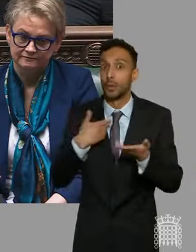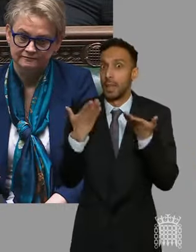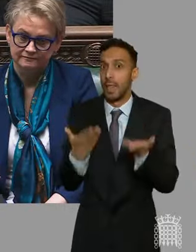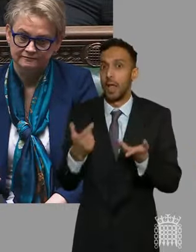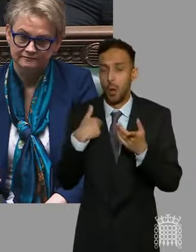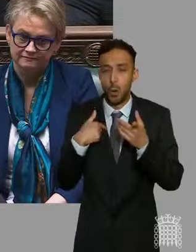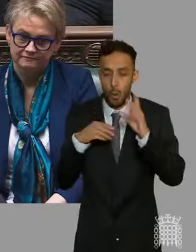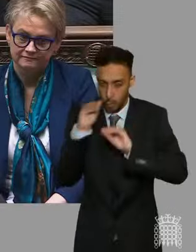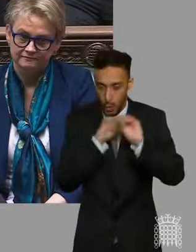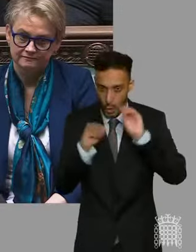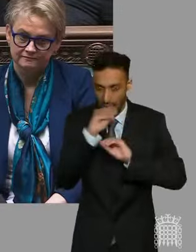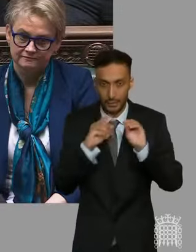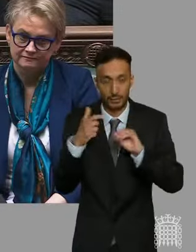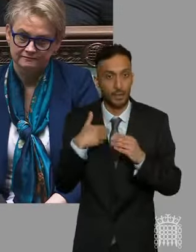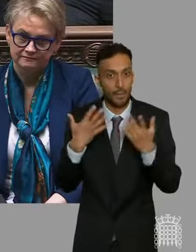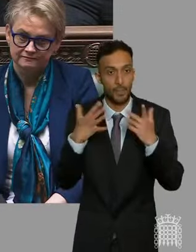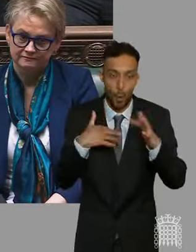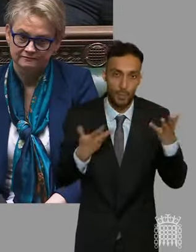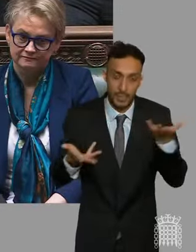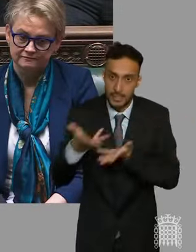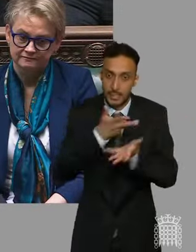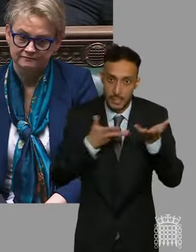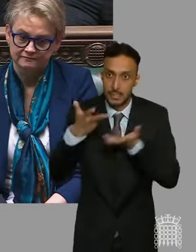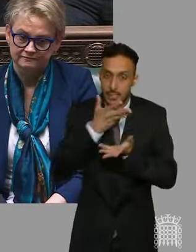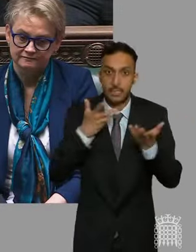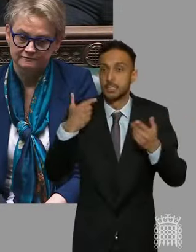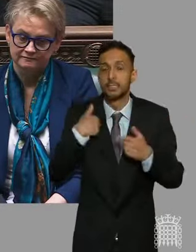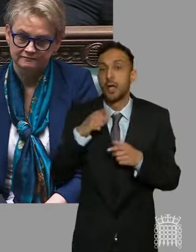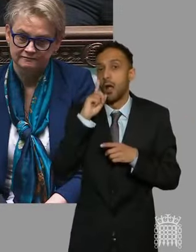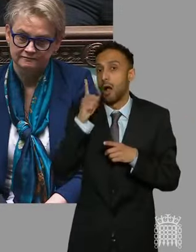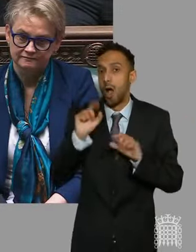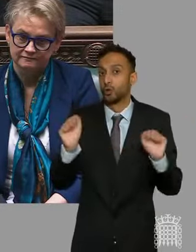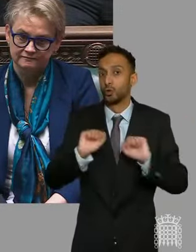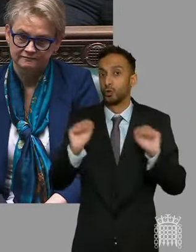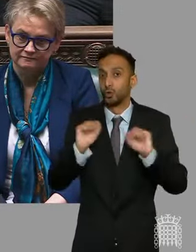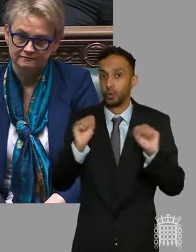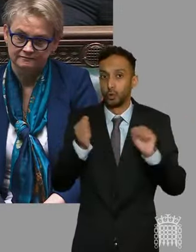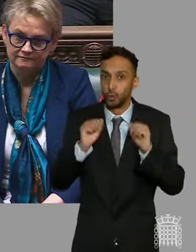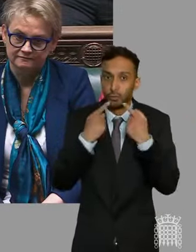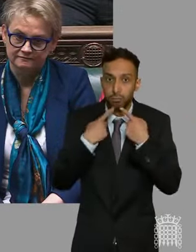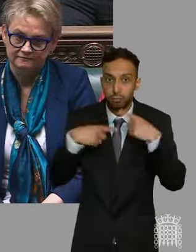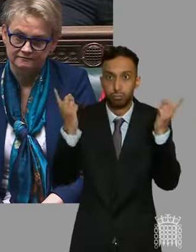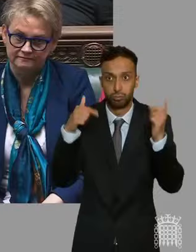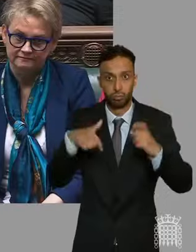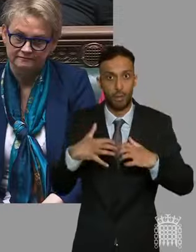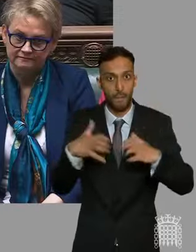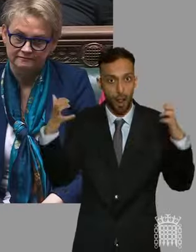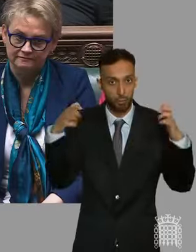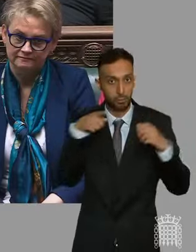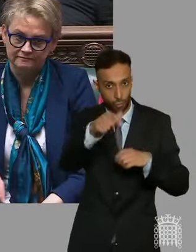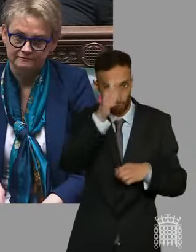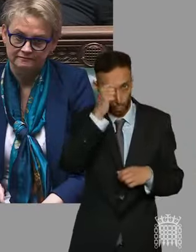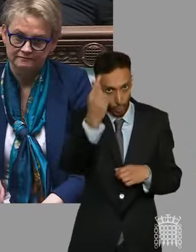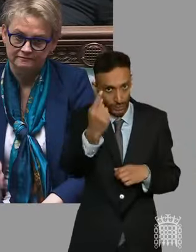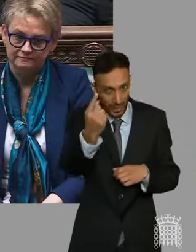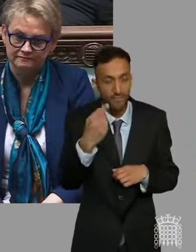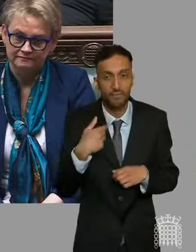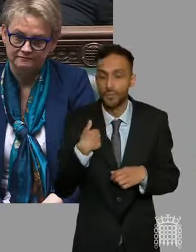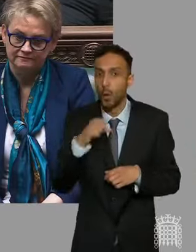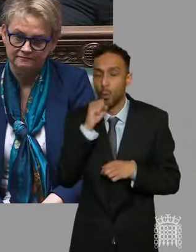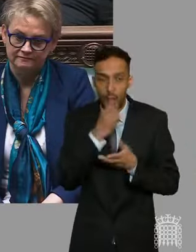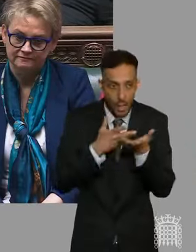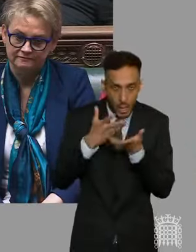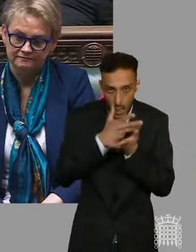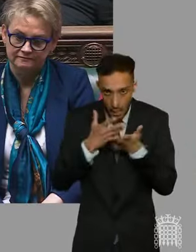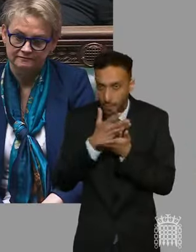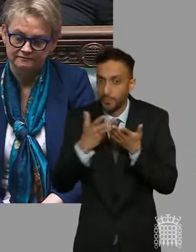she well knows today, but I'll continue down that route, because I want a lasting peace in Ukraine and Europe for the safety and